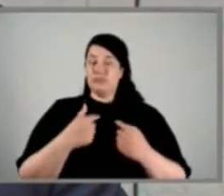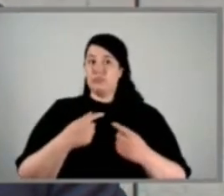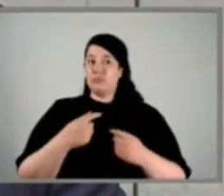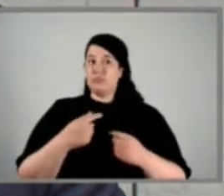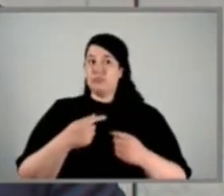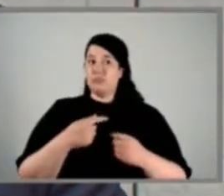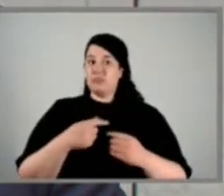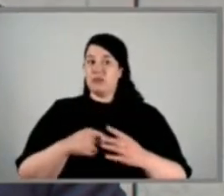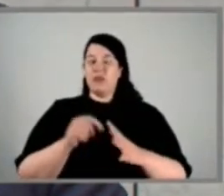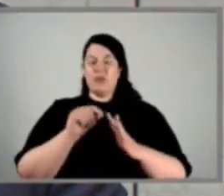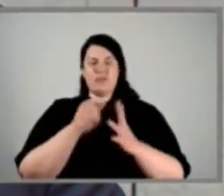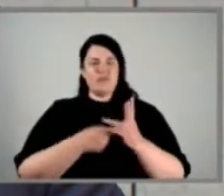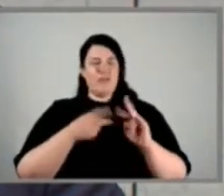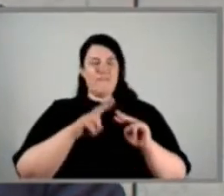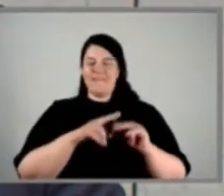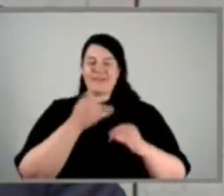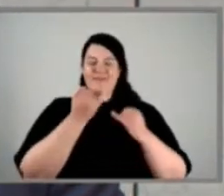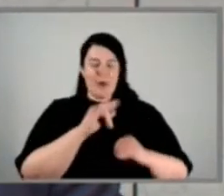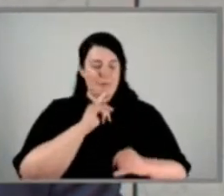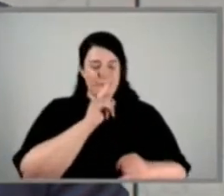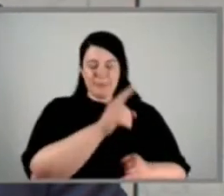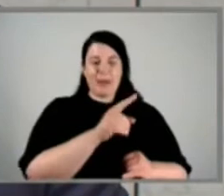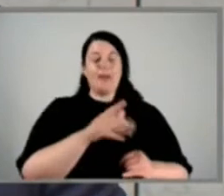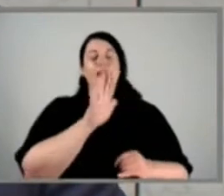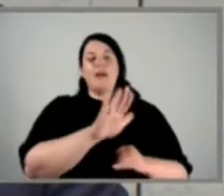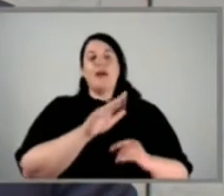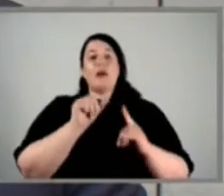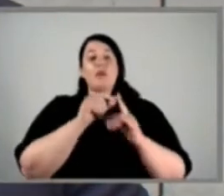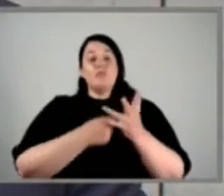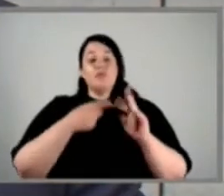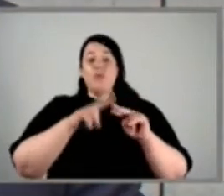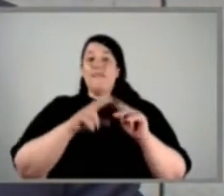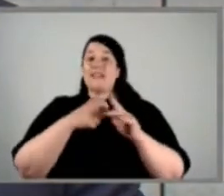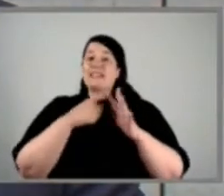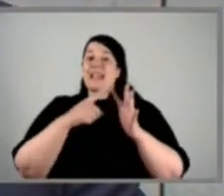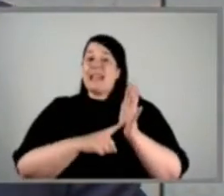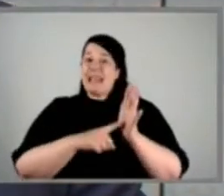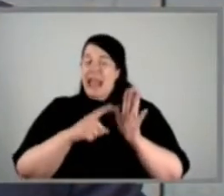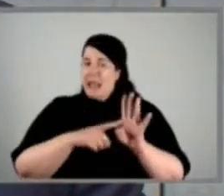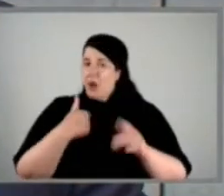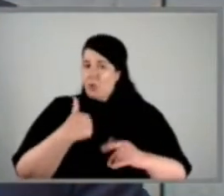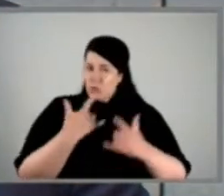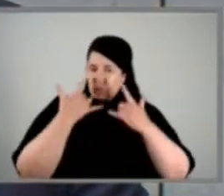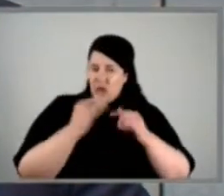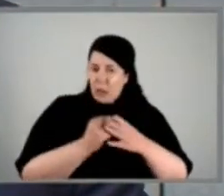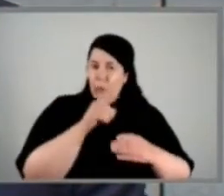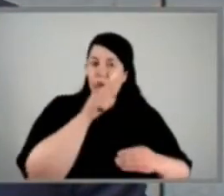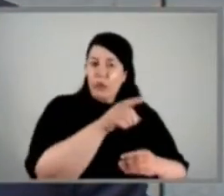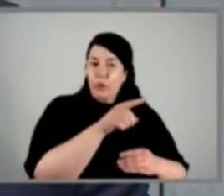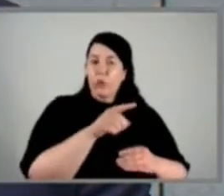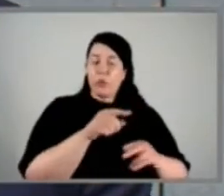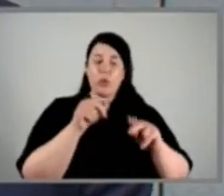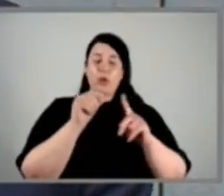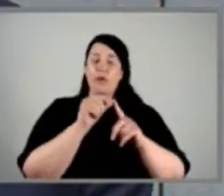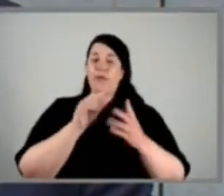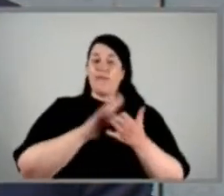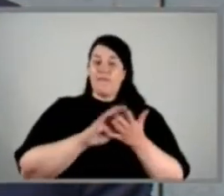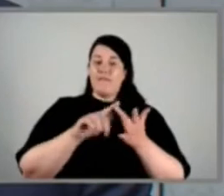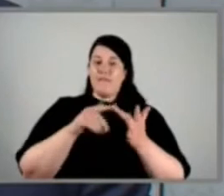Professor Kelly, sorry. Forgive me if I'm wrong about this, but the Pfizer vaccine, I gather, has to be stored